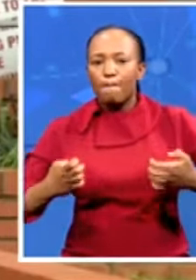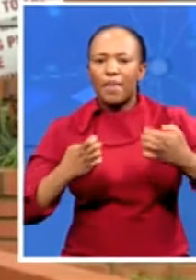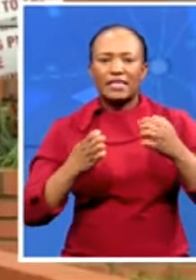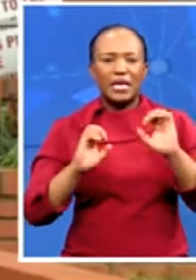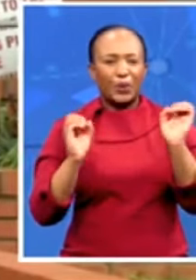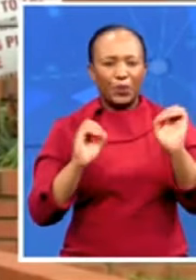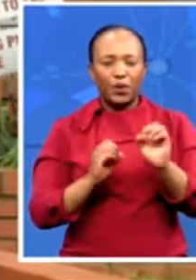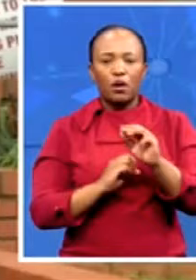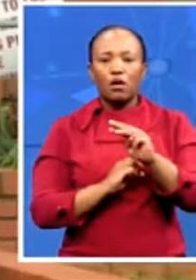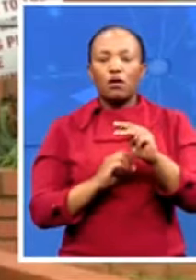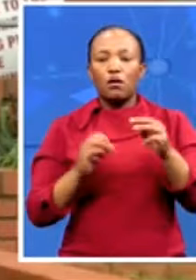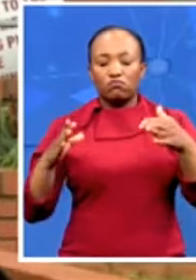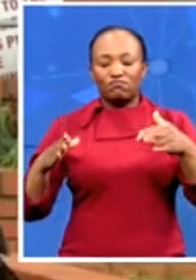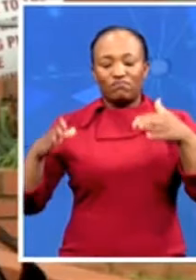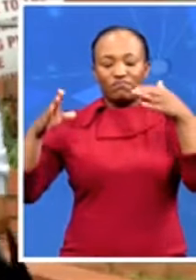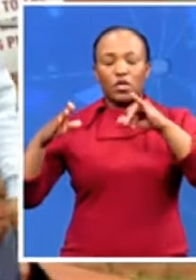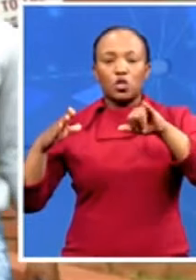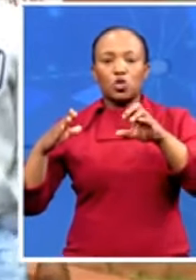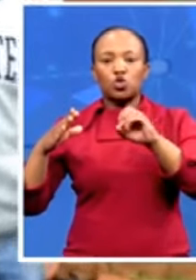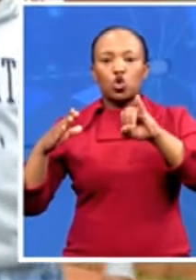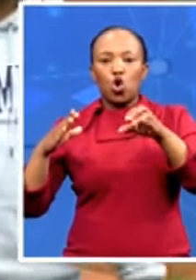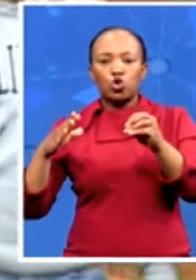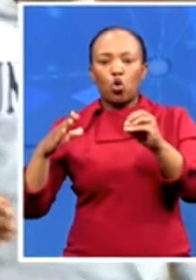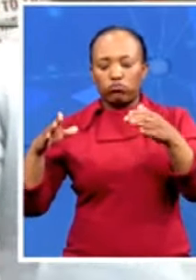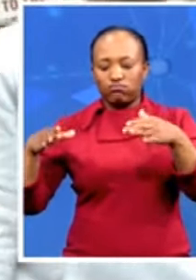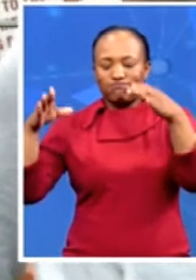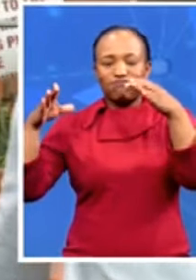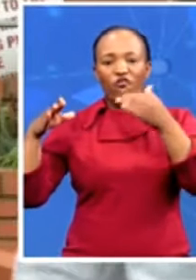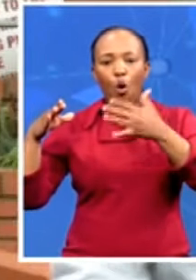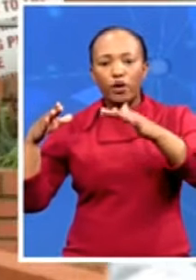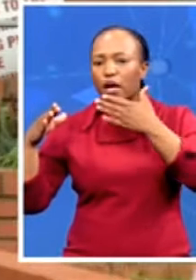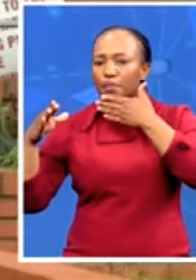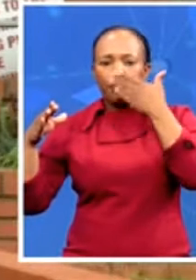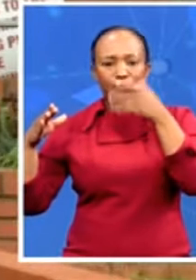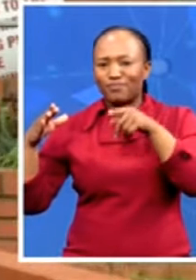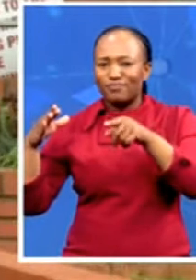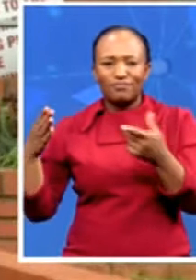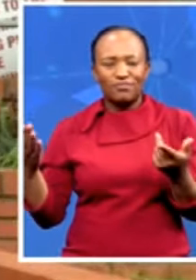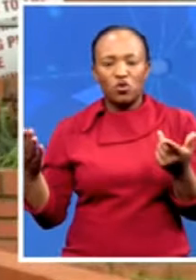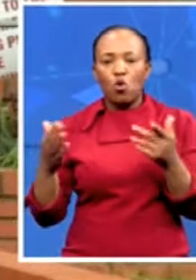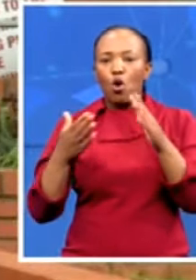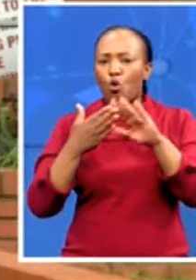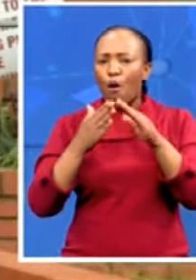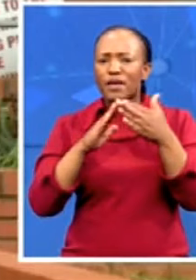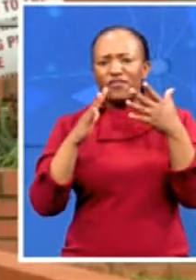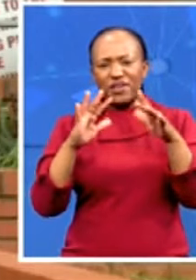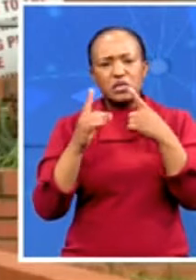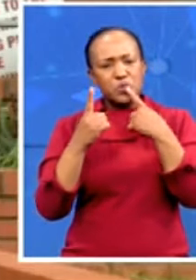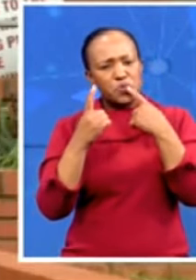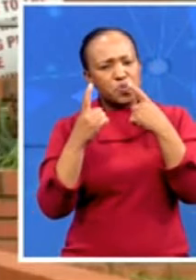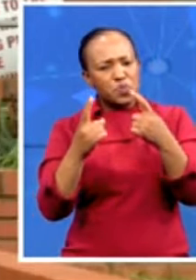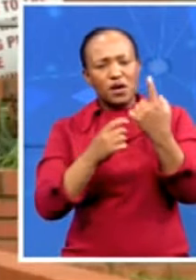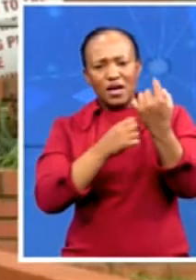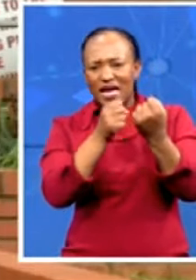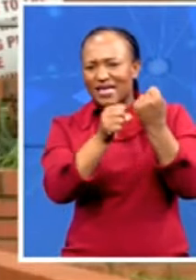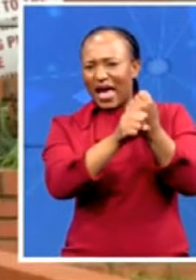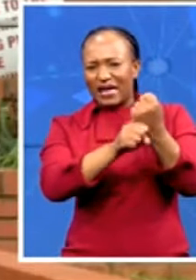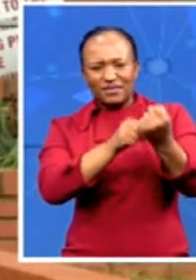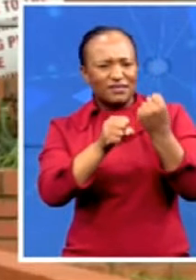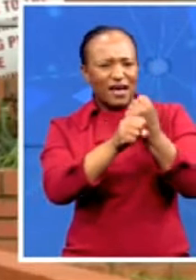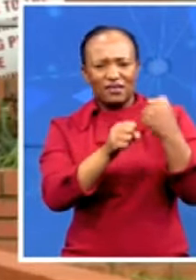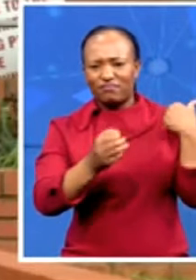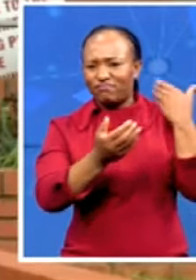to actually help the people here. But the communities have been raising these concerns for years. There's saying that the hospital is not doing enough to help them,